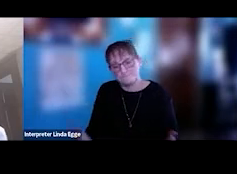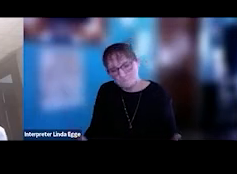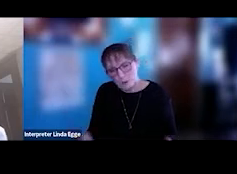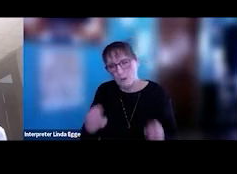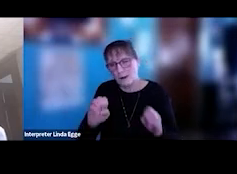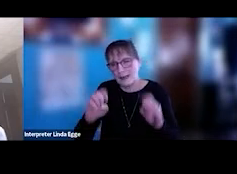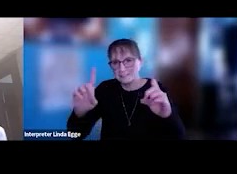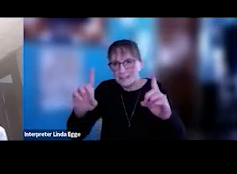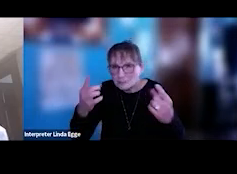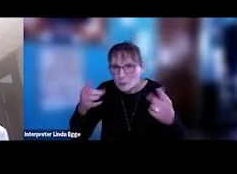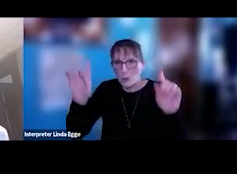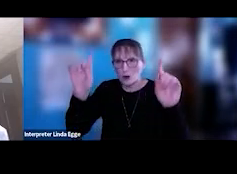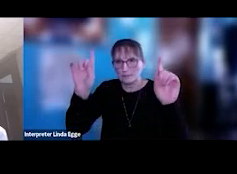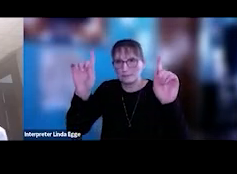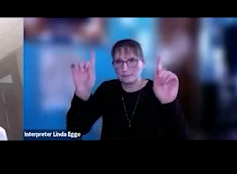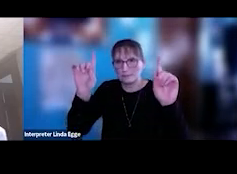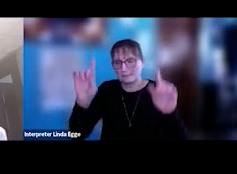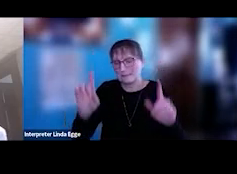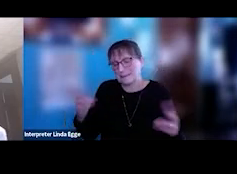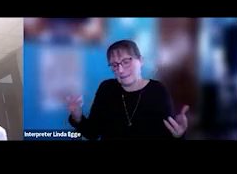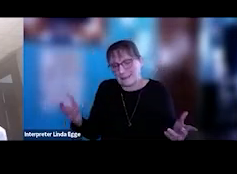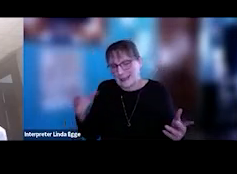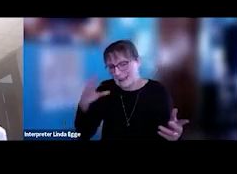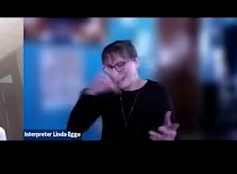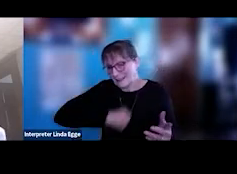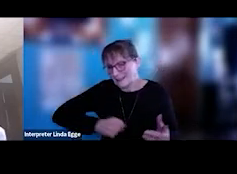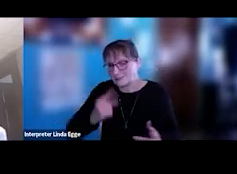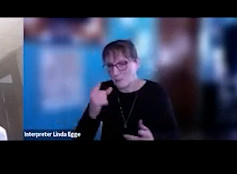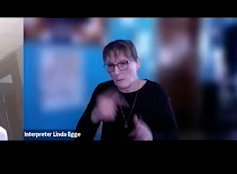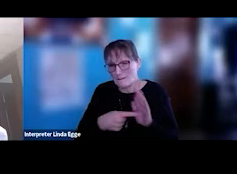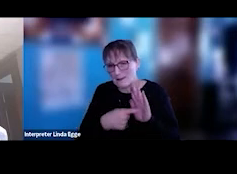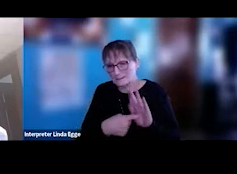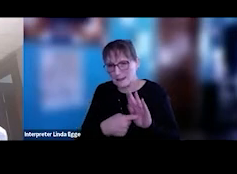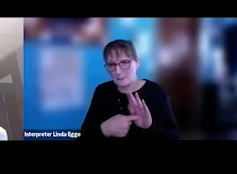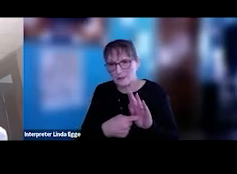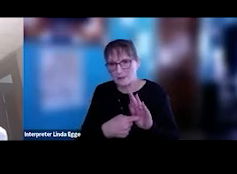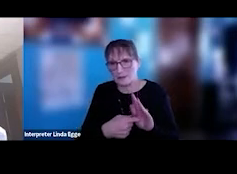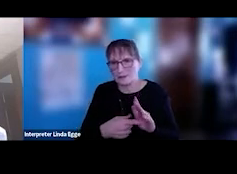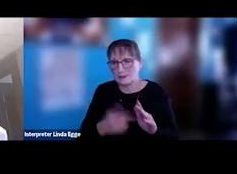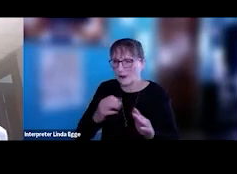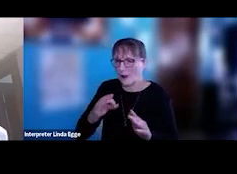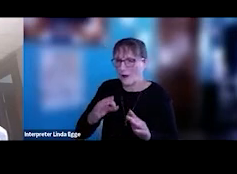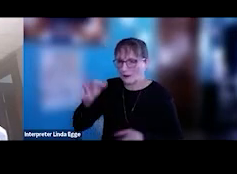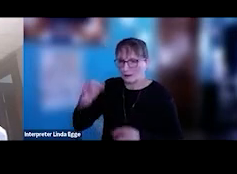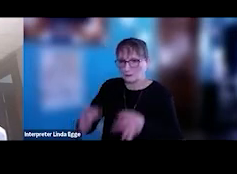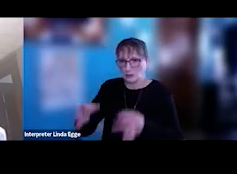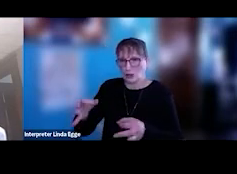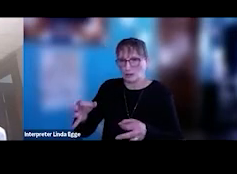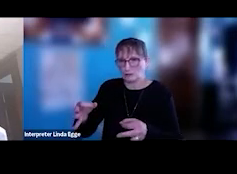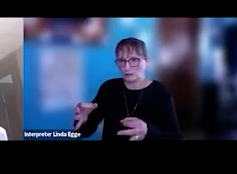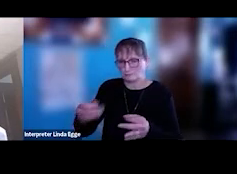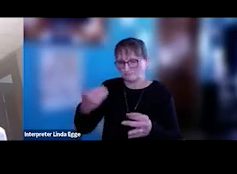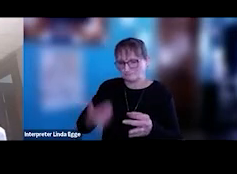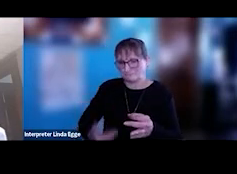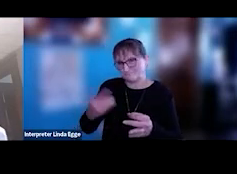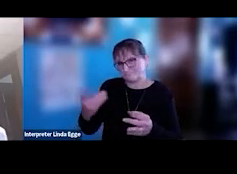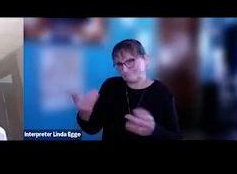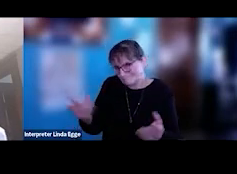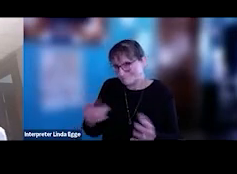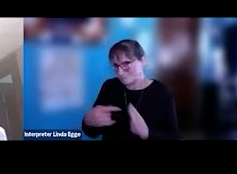education does work. And I guess one example of a judge who can demonstrate that